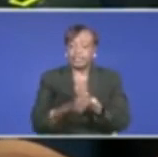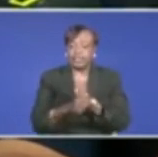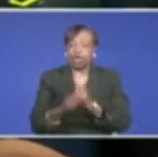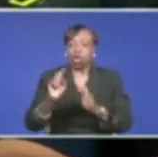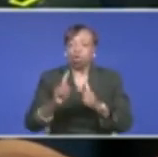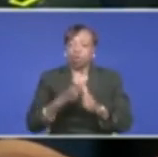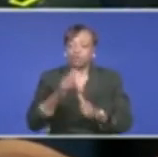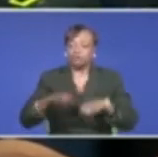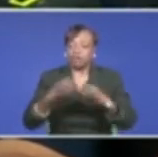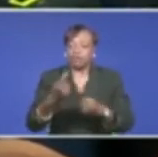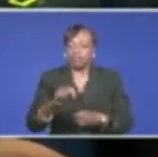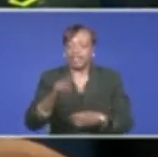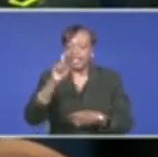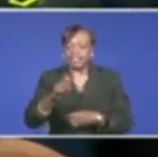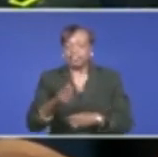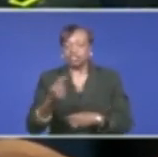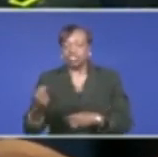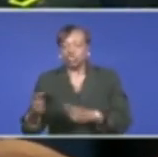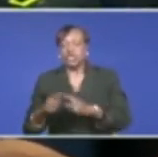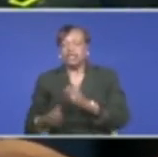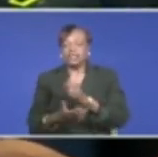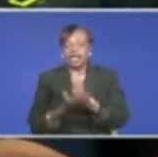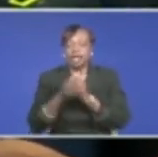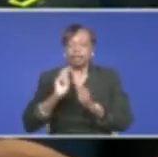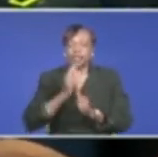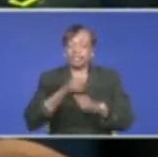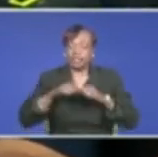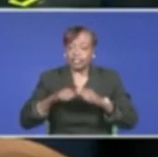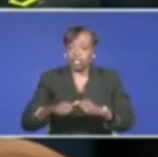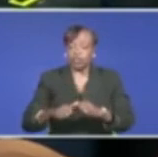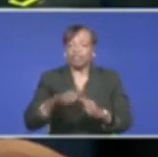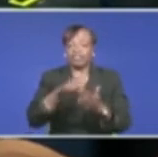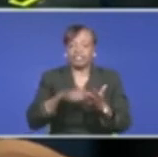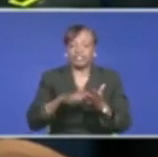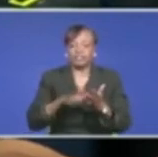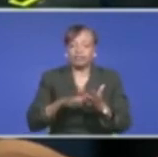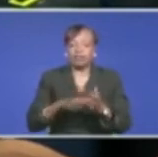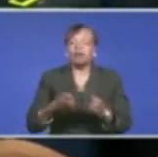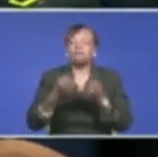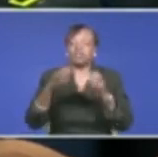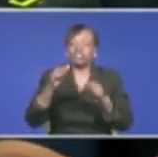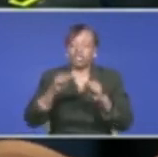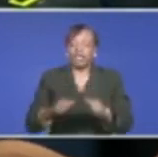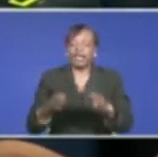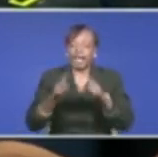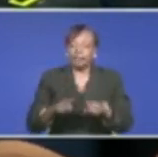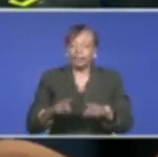the necessary tools to assist us in continuation of this effort, much can happen as relate to